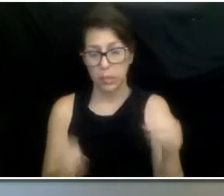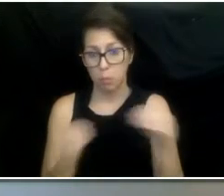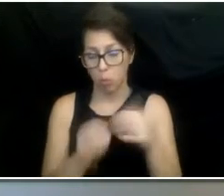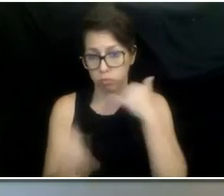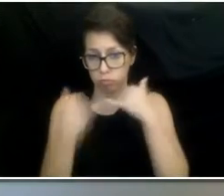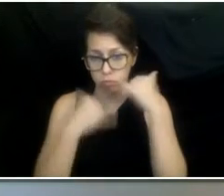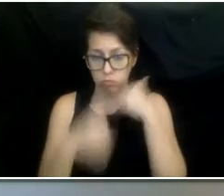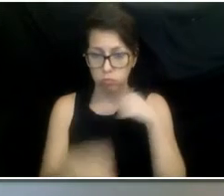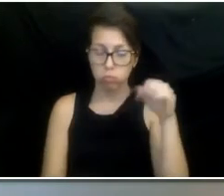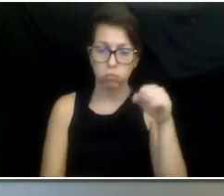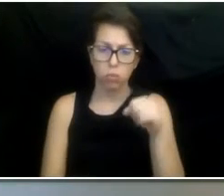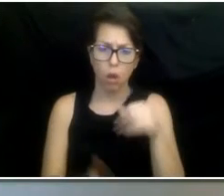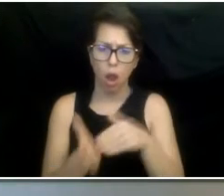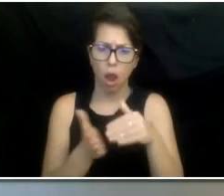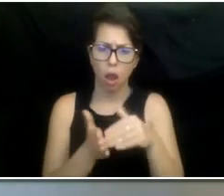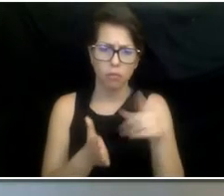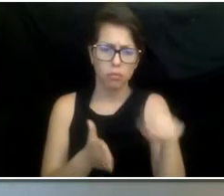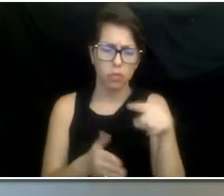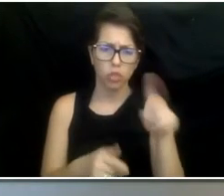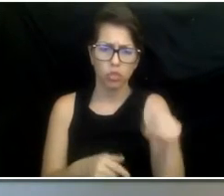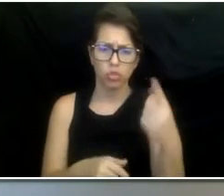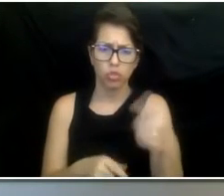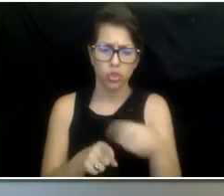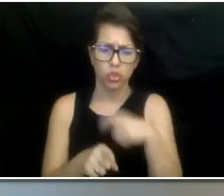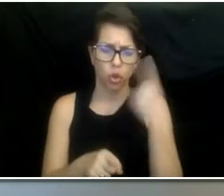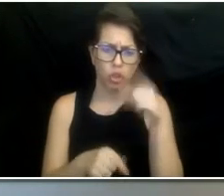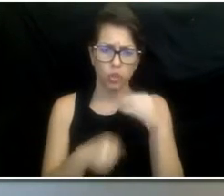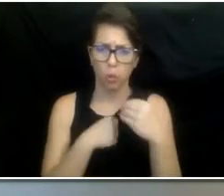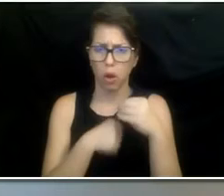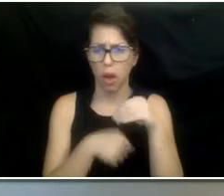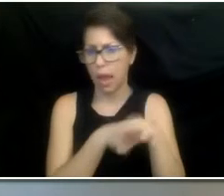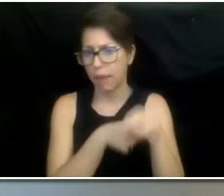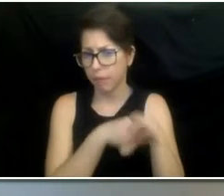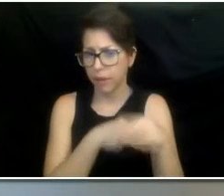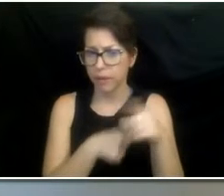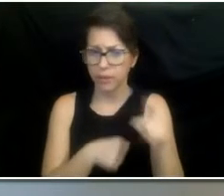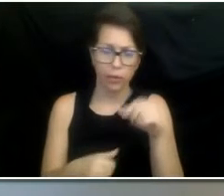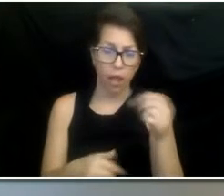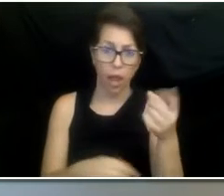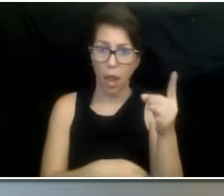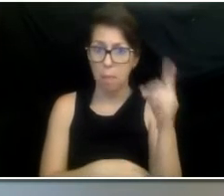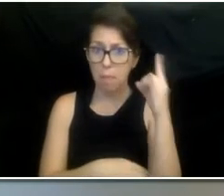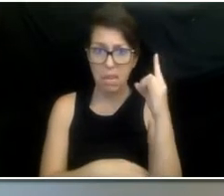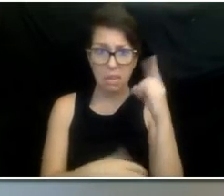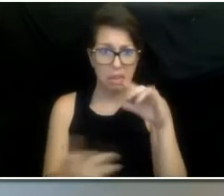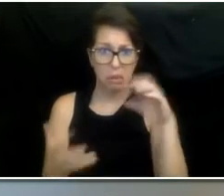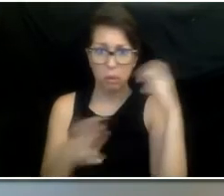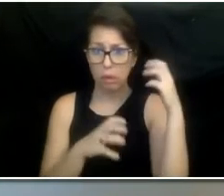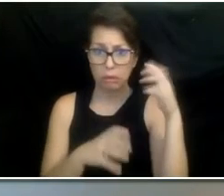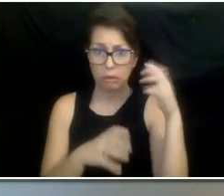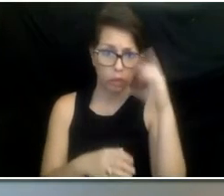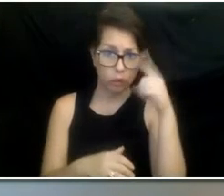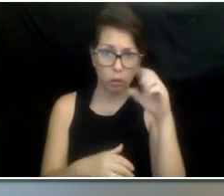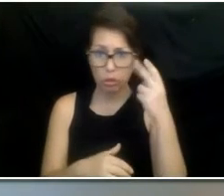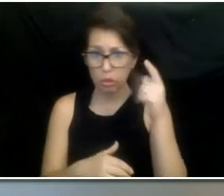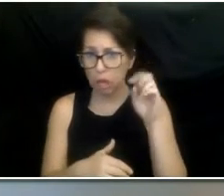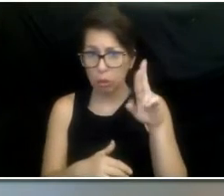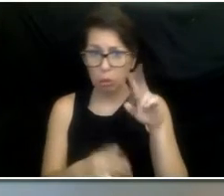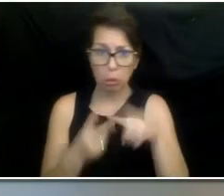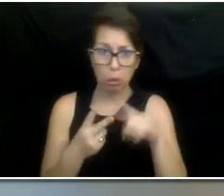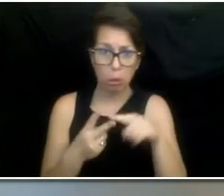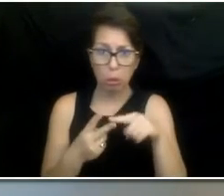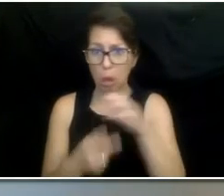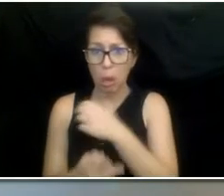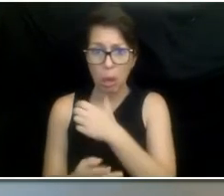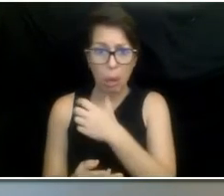wanting to get divorced didn't have time in the past to do the research and have the conversations were overwhelmed with just